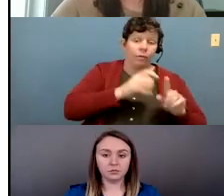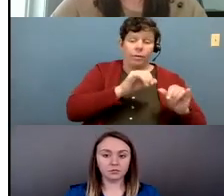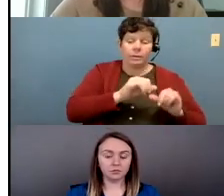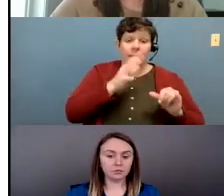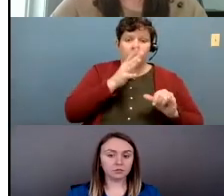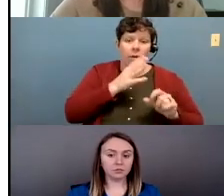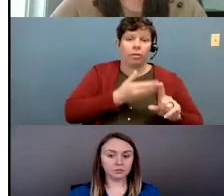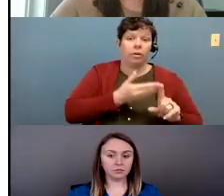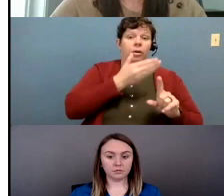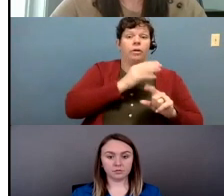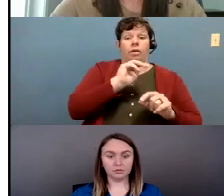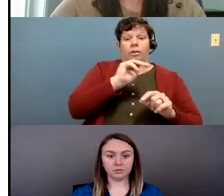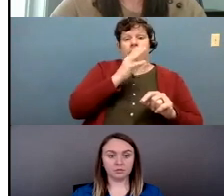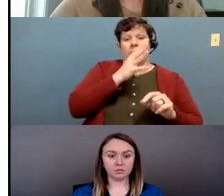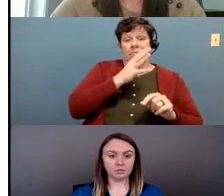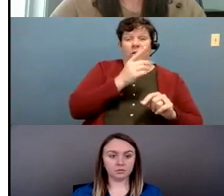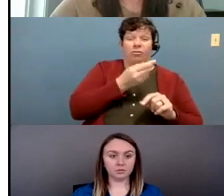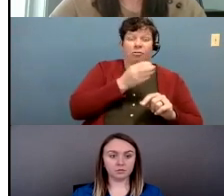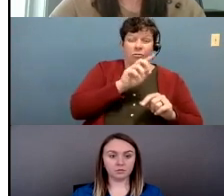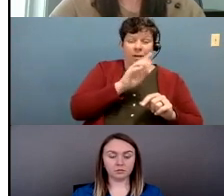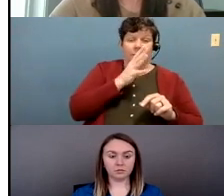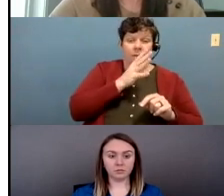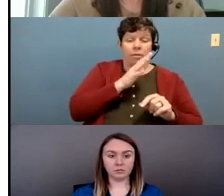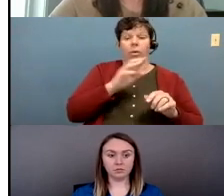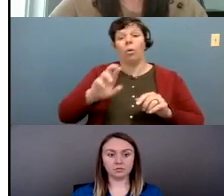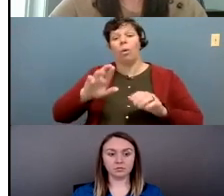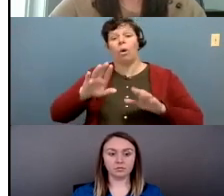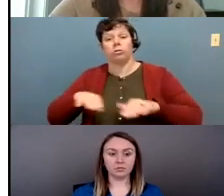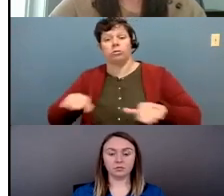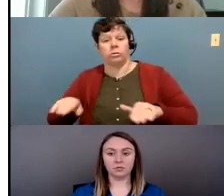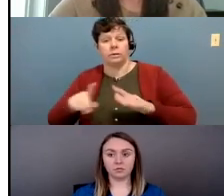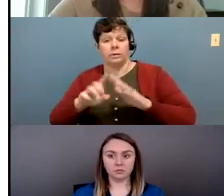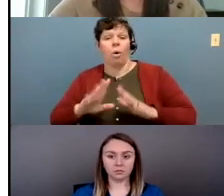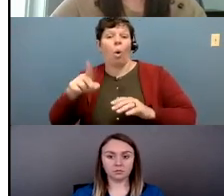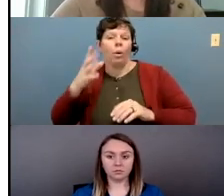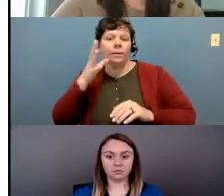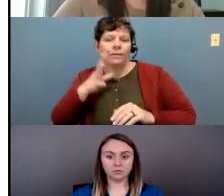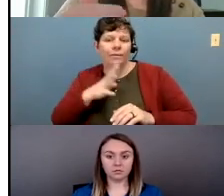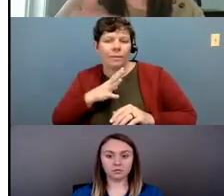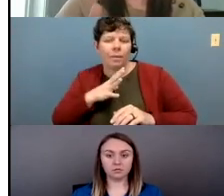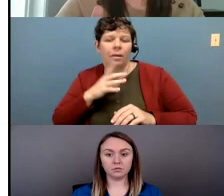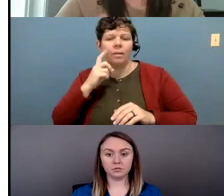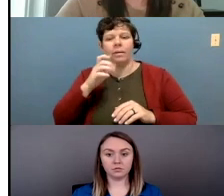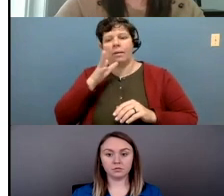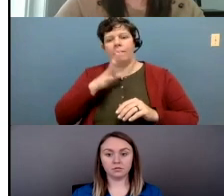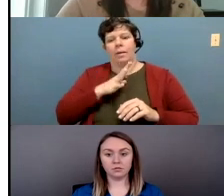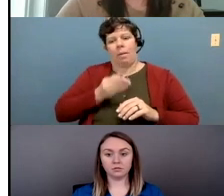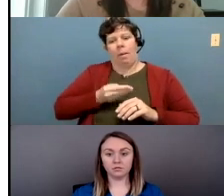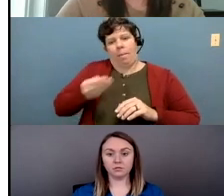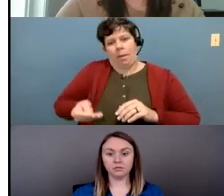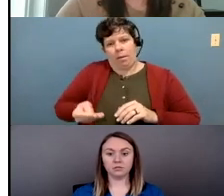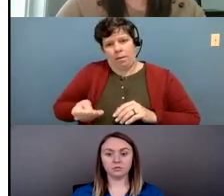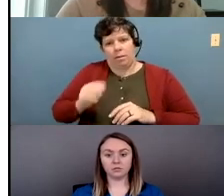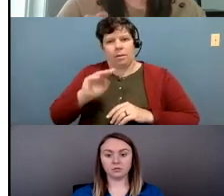grandmother, and children of the missing, but only if the missing person is female. So this is because a female will pass down her